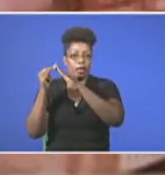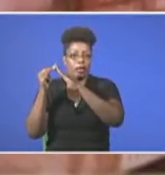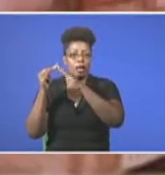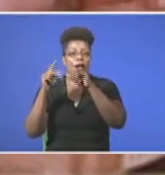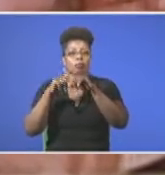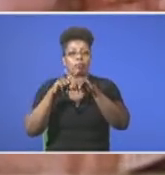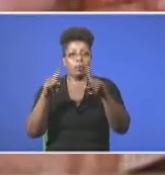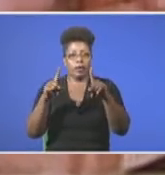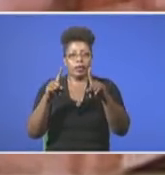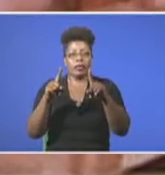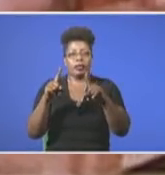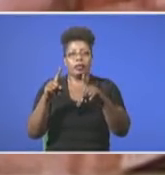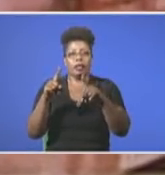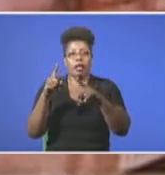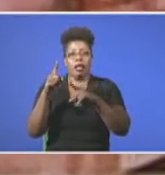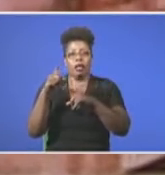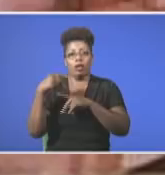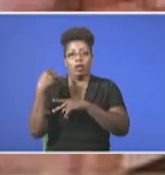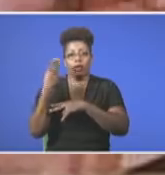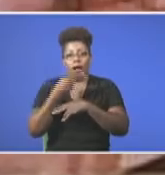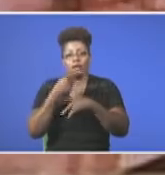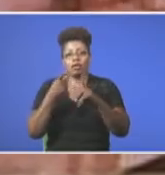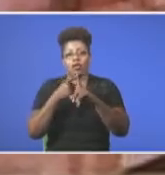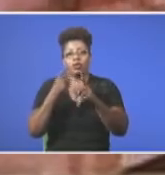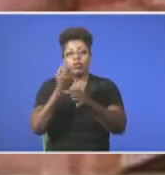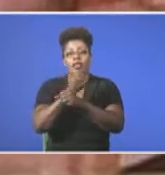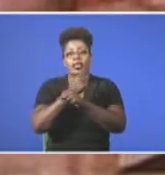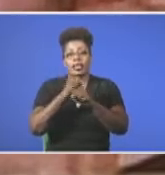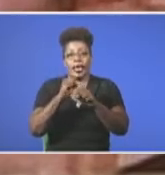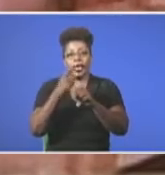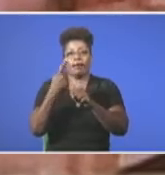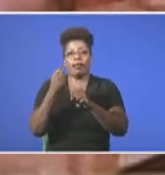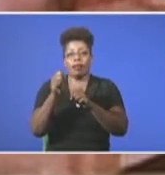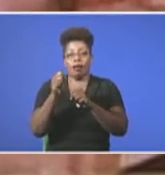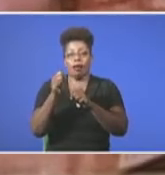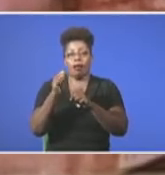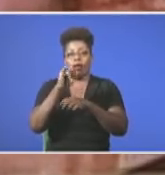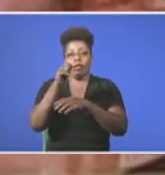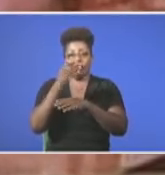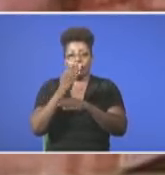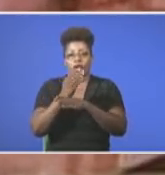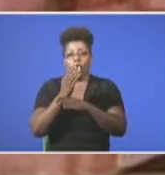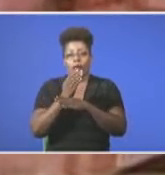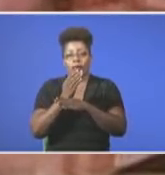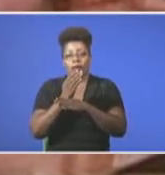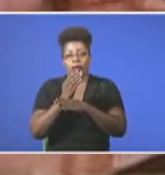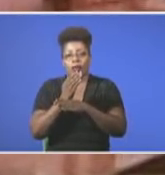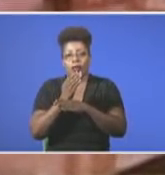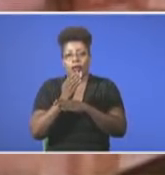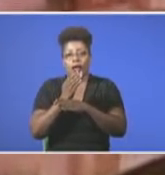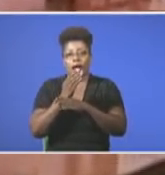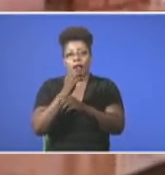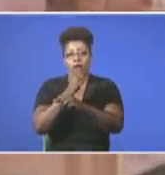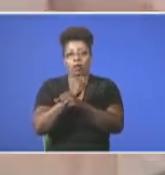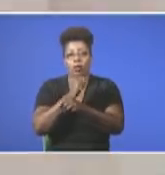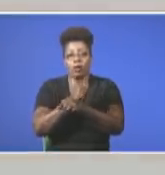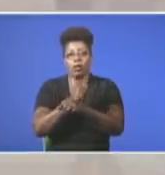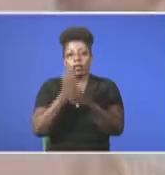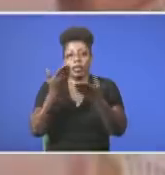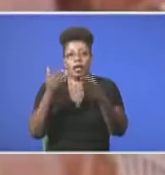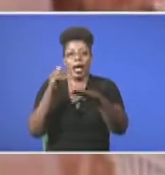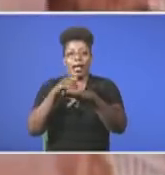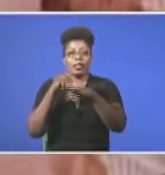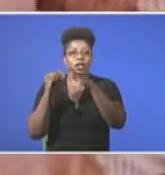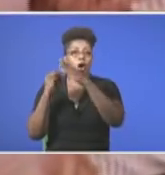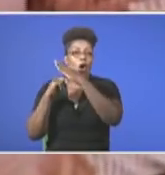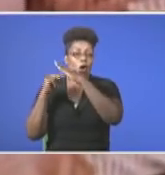but it is our intention to save the jobs that the Grand Bahamians who work at this hotel, approximately